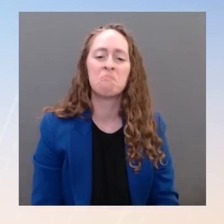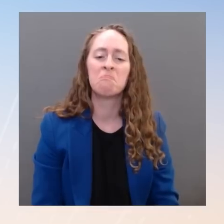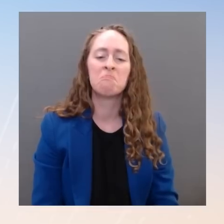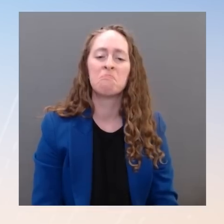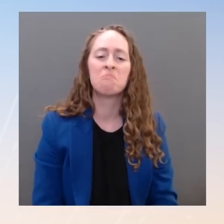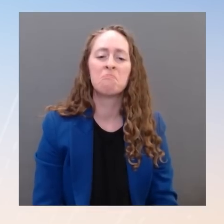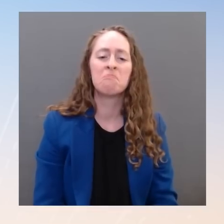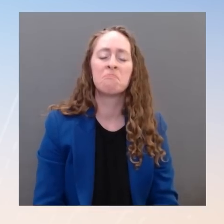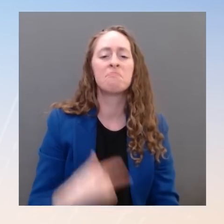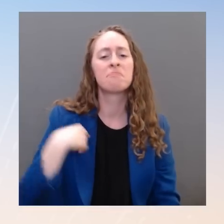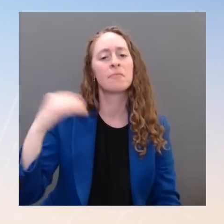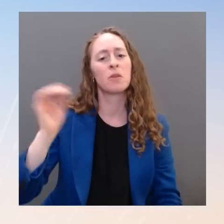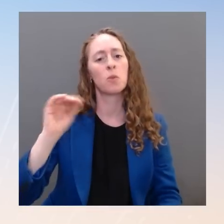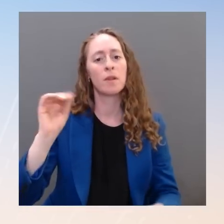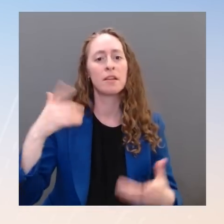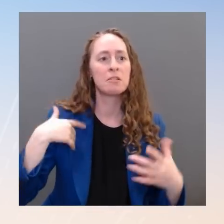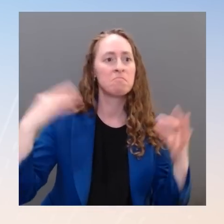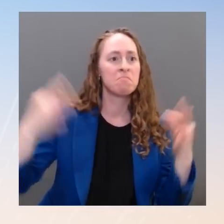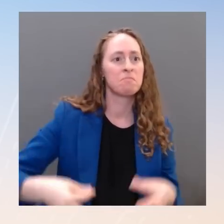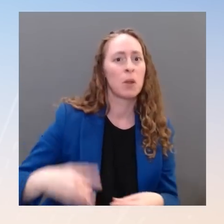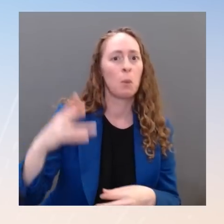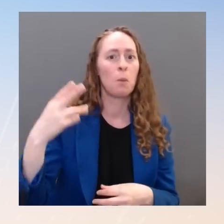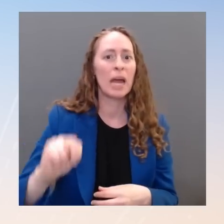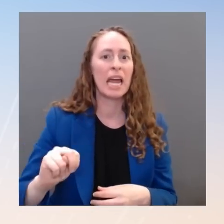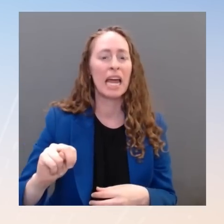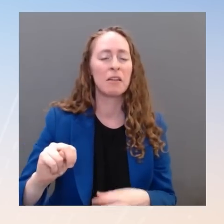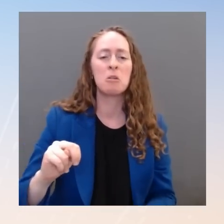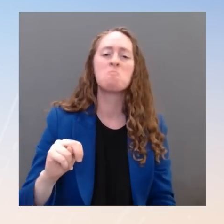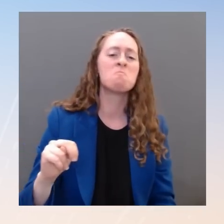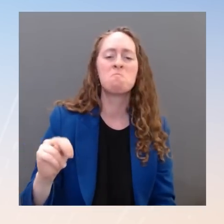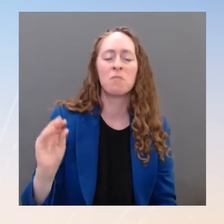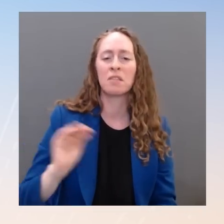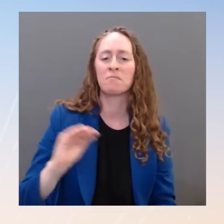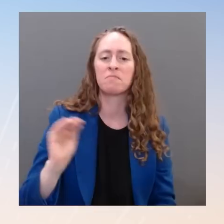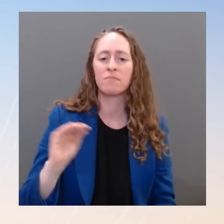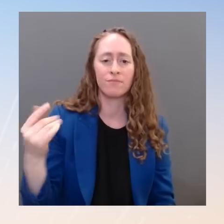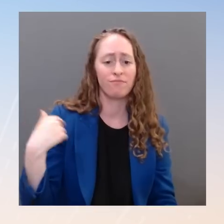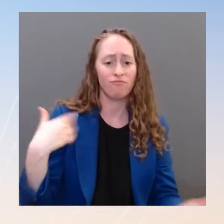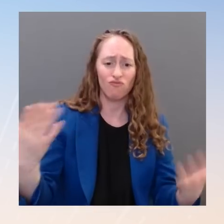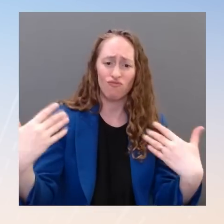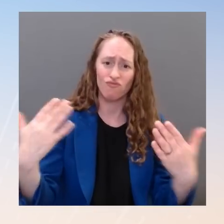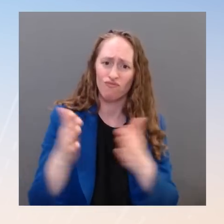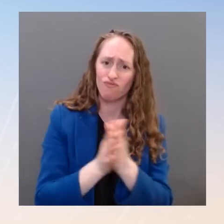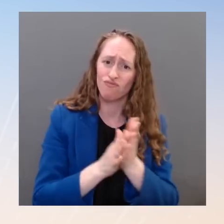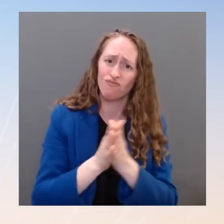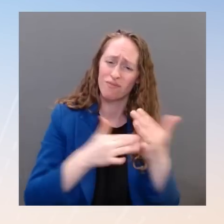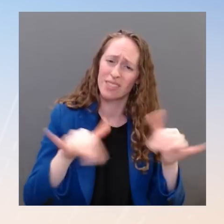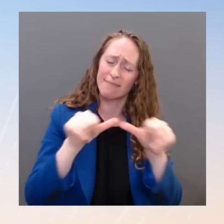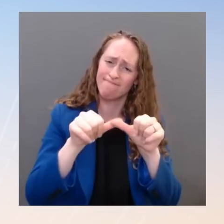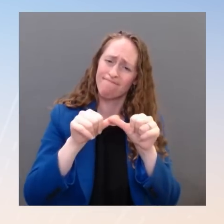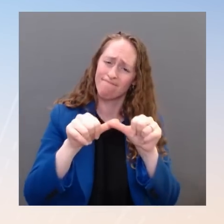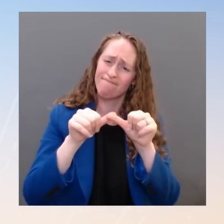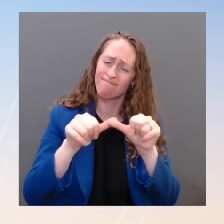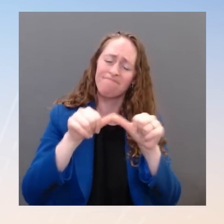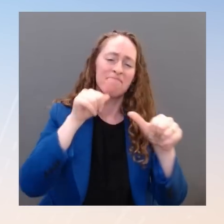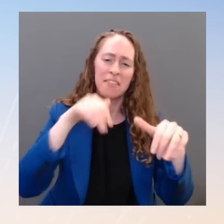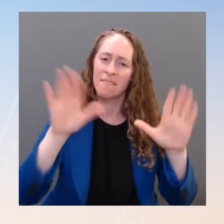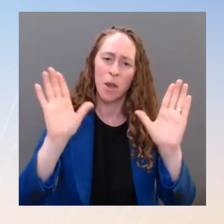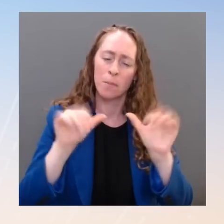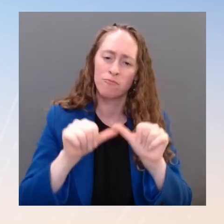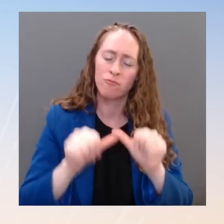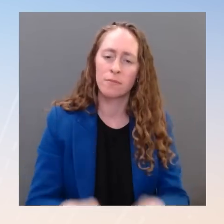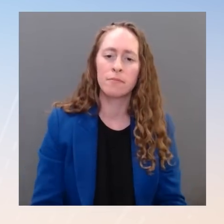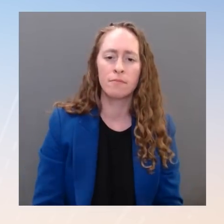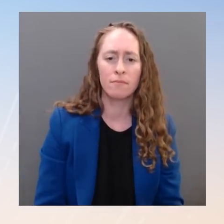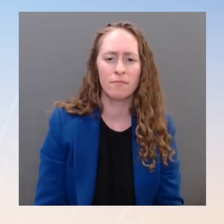of work behind the scenes, and we're going to continue to fight to get it done. I know you don't want to talk about deadlines, but if you could give us a reality check. The president said today he's going to